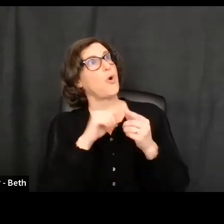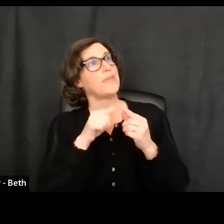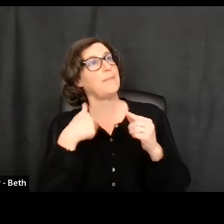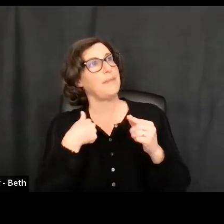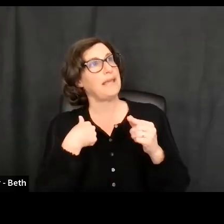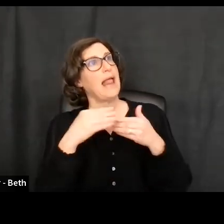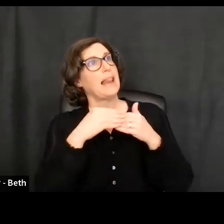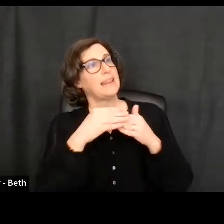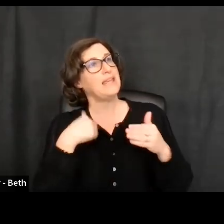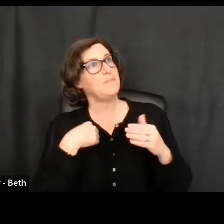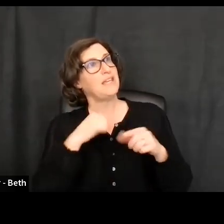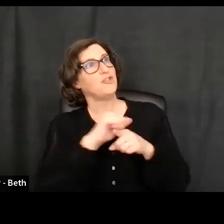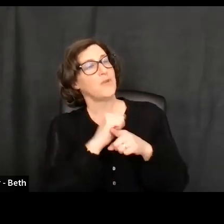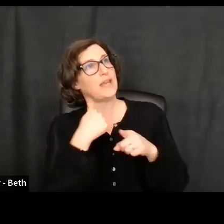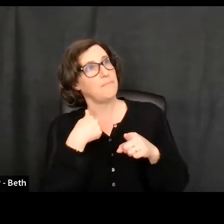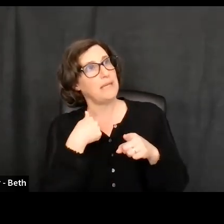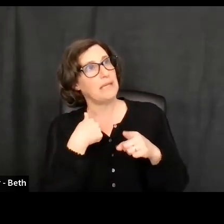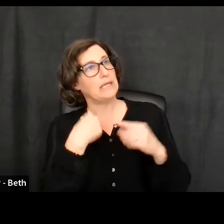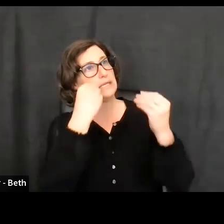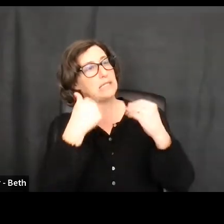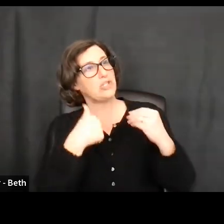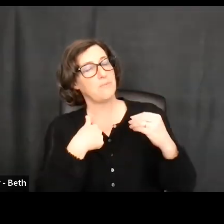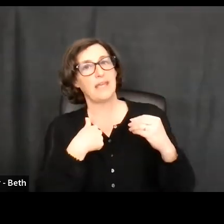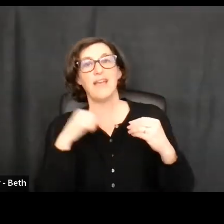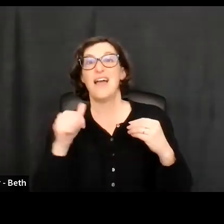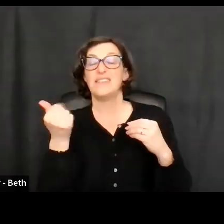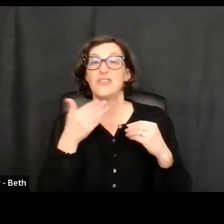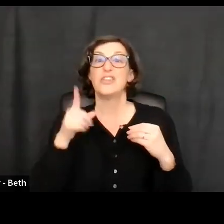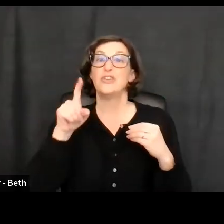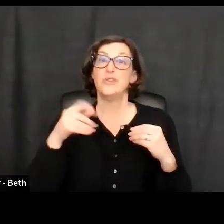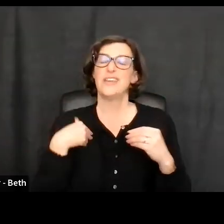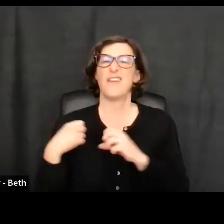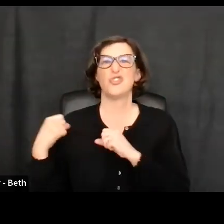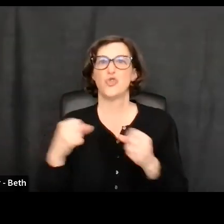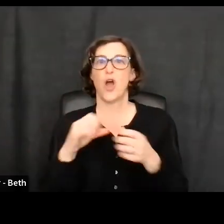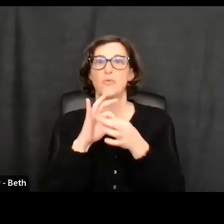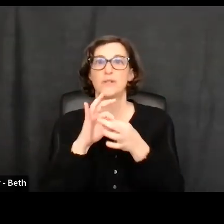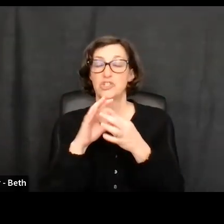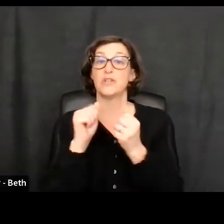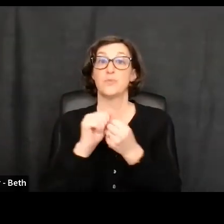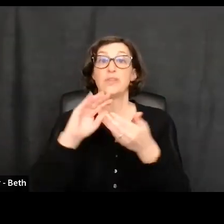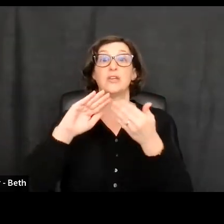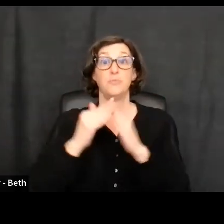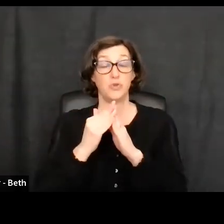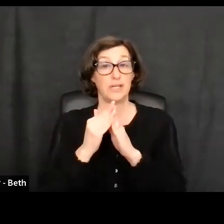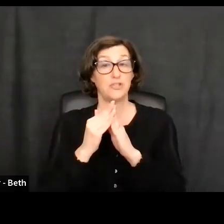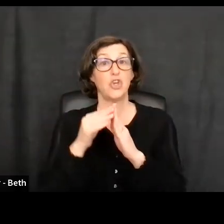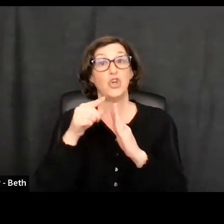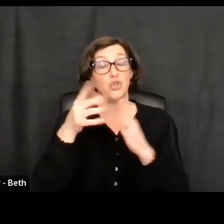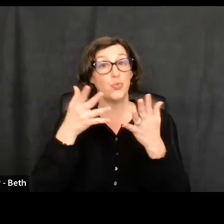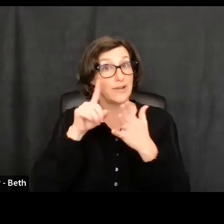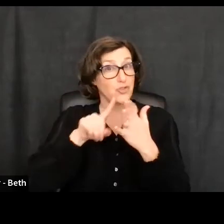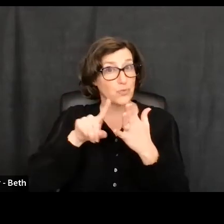And then the other thing that you need to do is make sure that you have strong relationships with the communities with and for whom you want to do